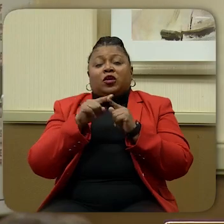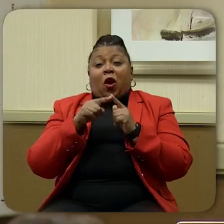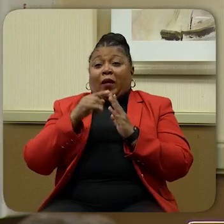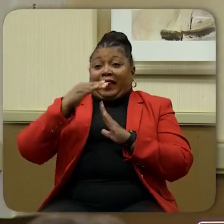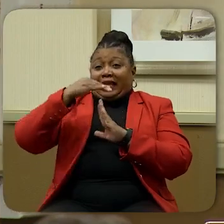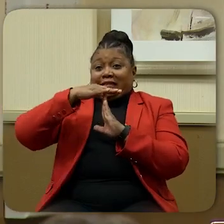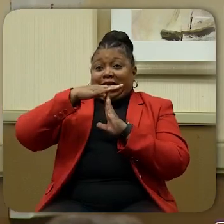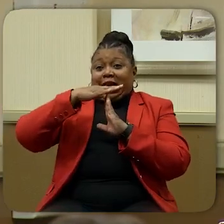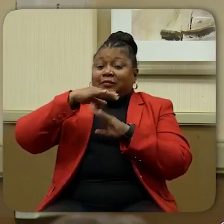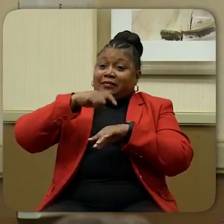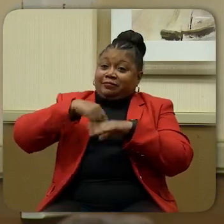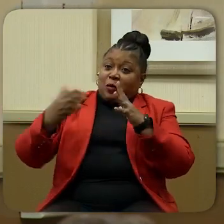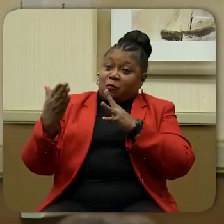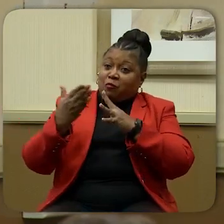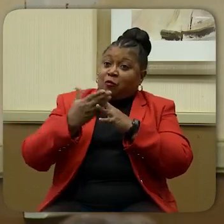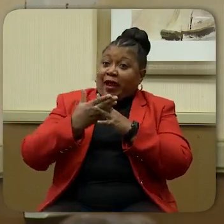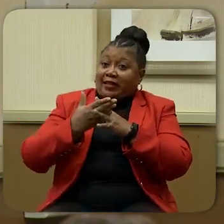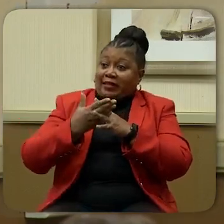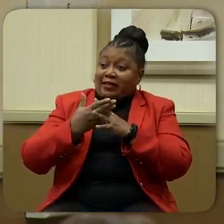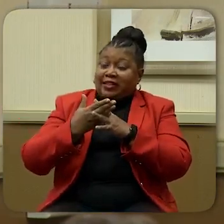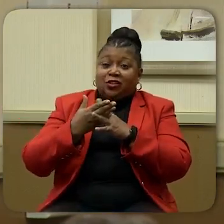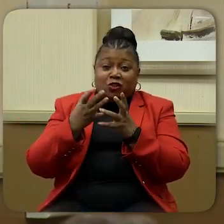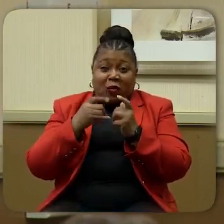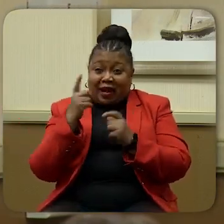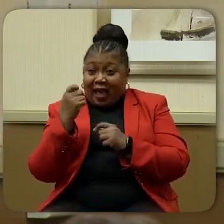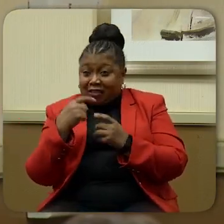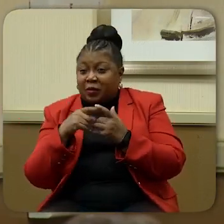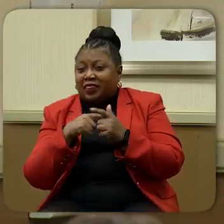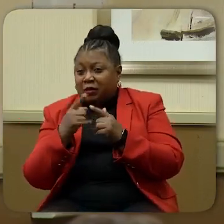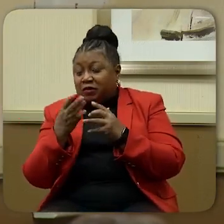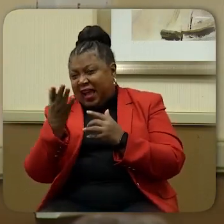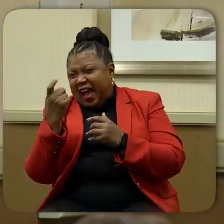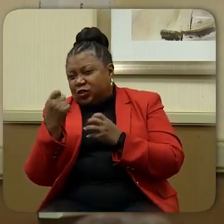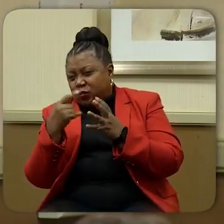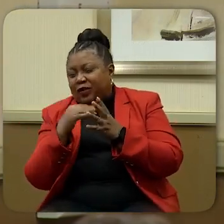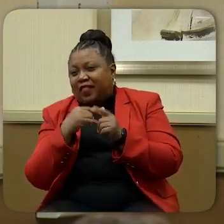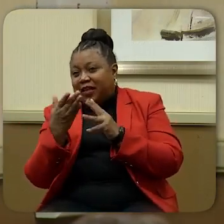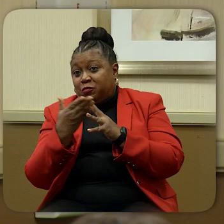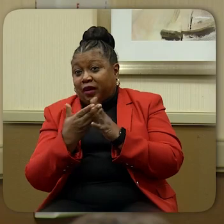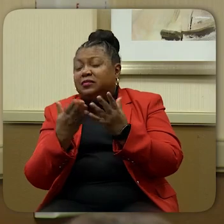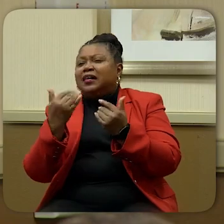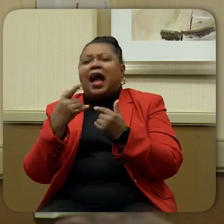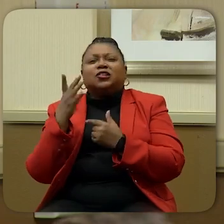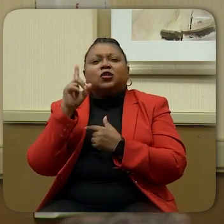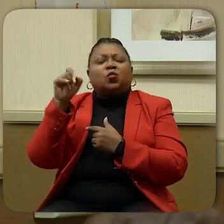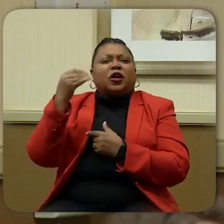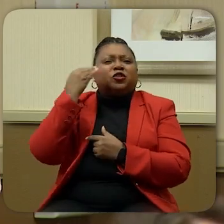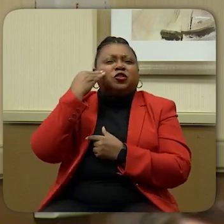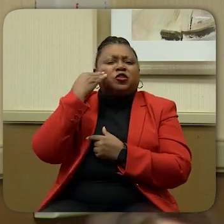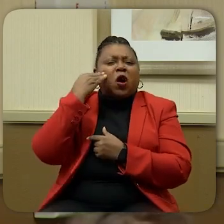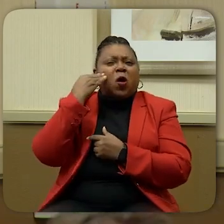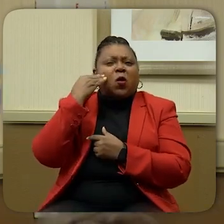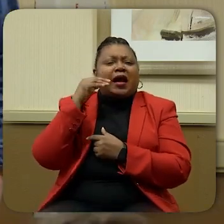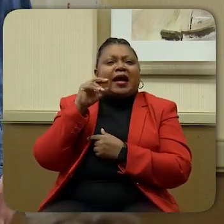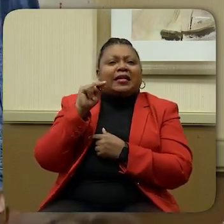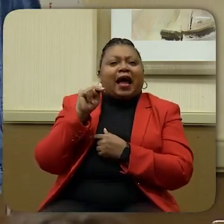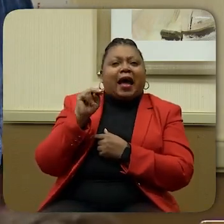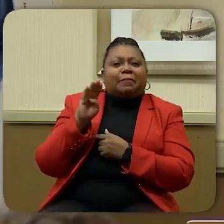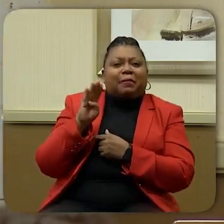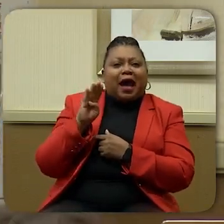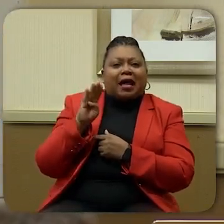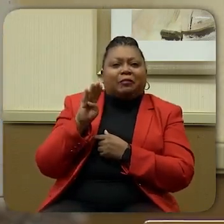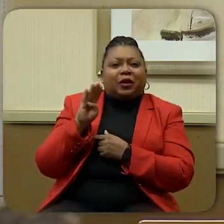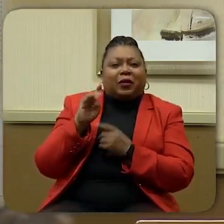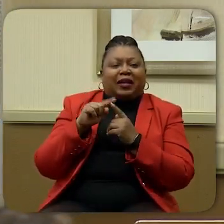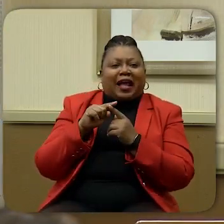at the time to take our break. So do you want to ask your question and then we can take our break? I just wanted to know if non-binary is